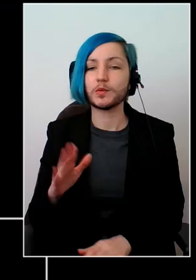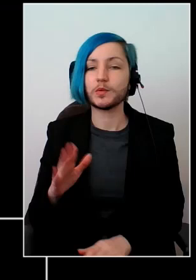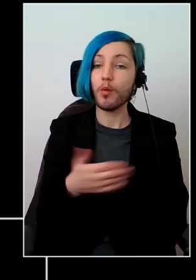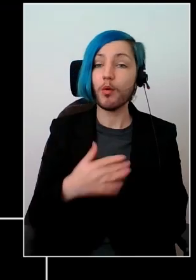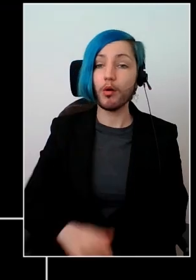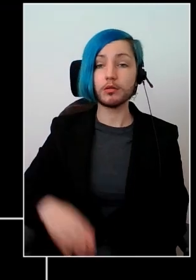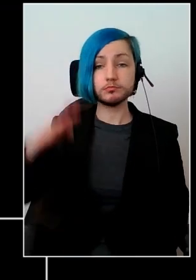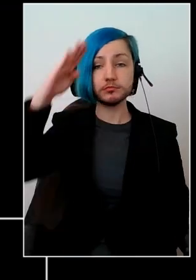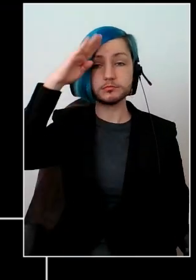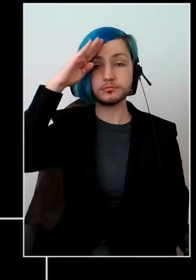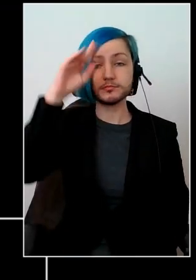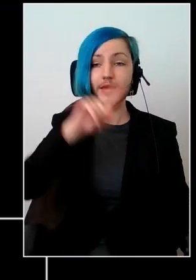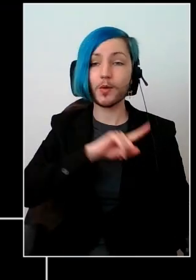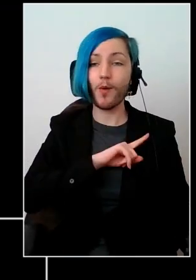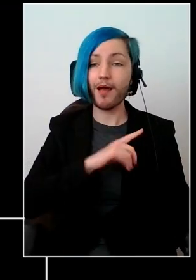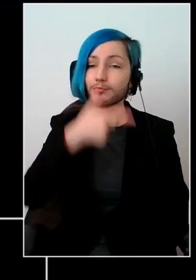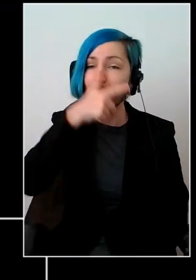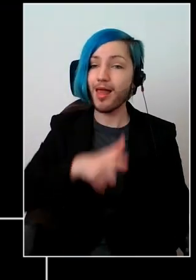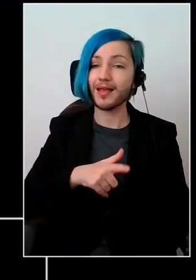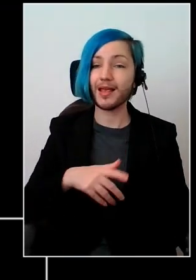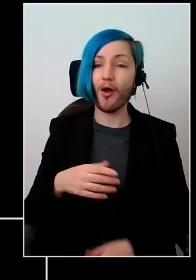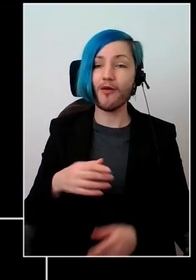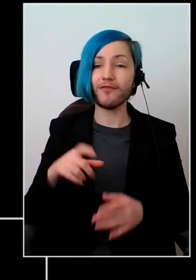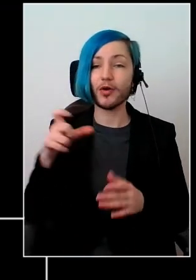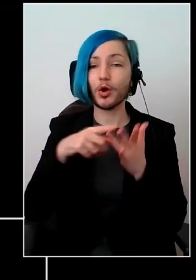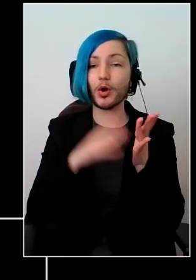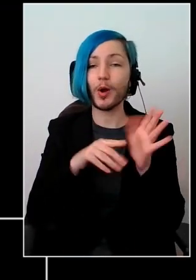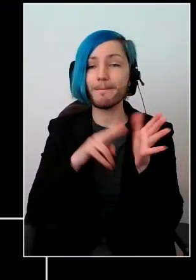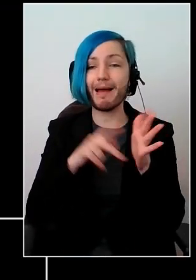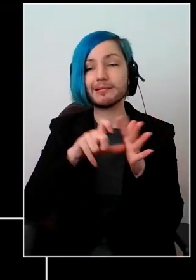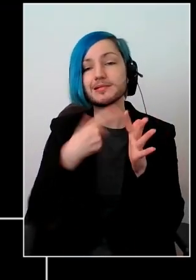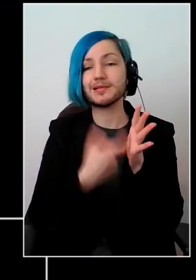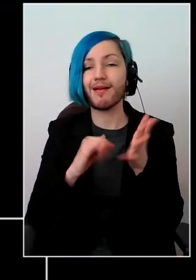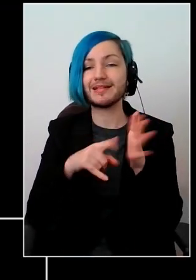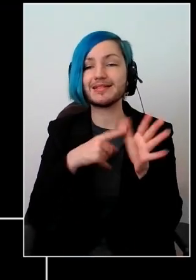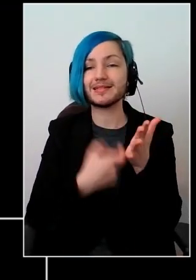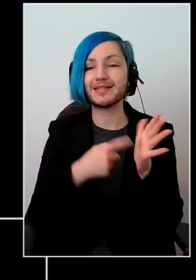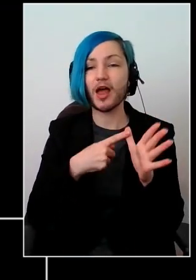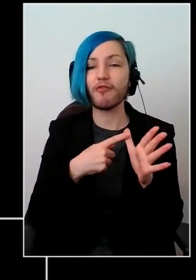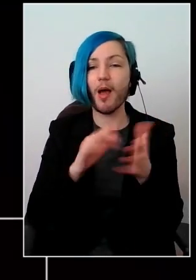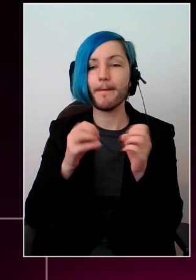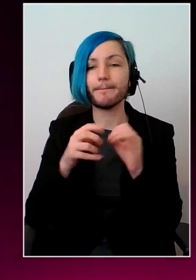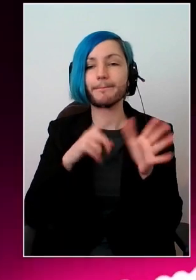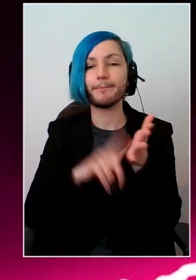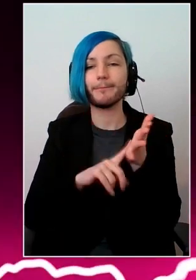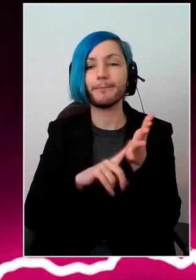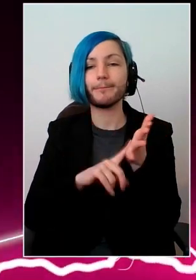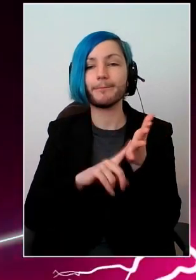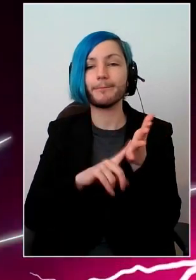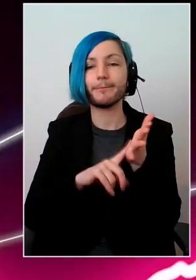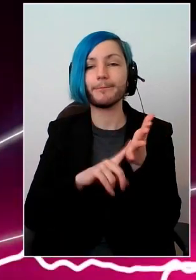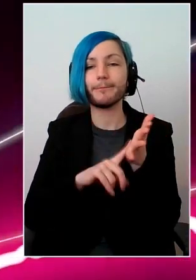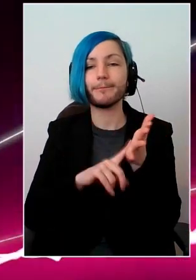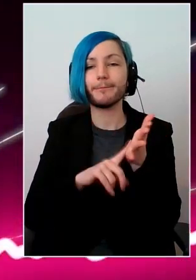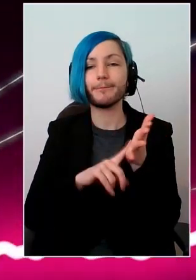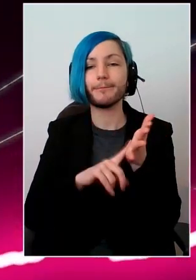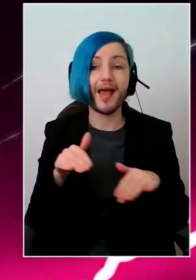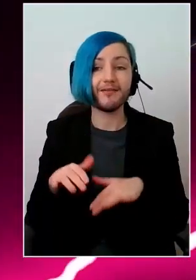very lucky to have Commander Sarah Bowles from the Royal Navy to tell us a bit more about their award.